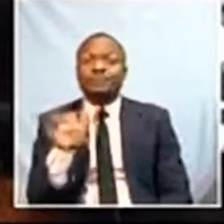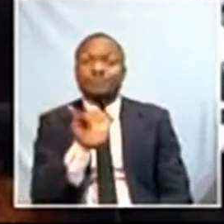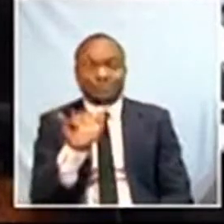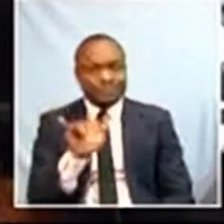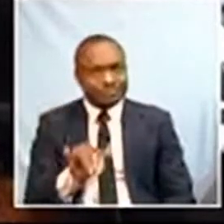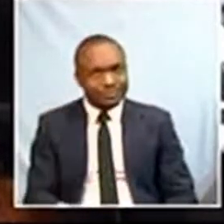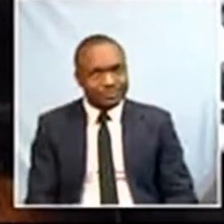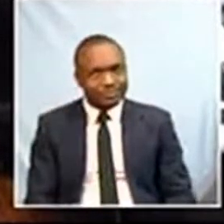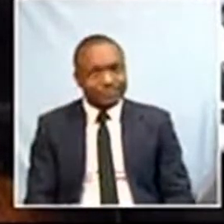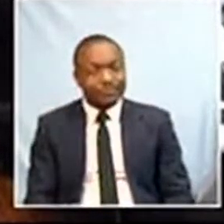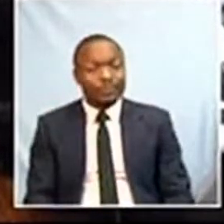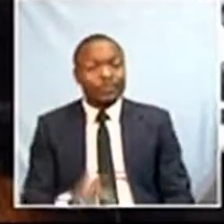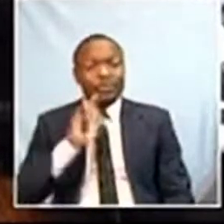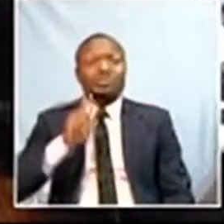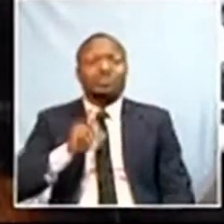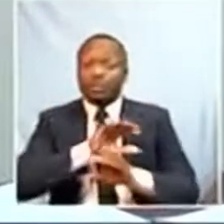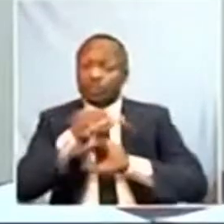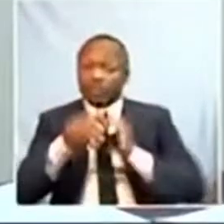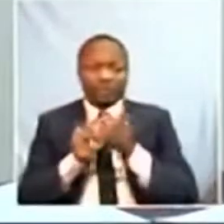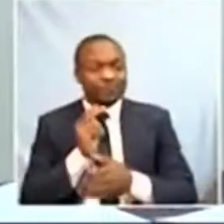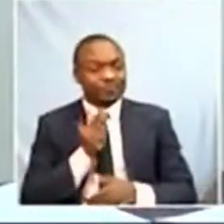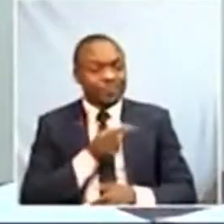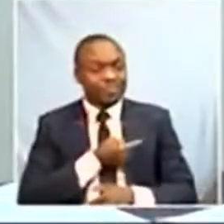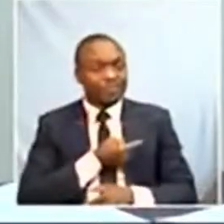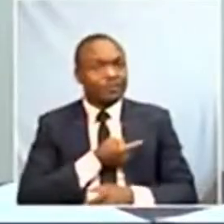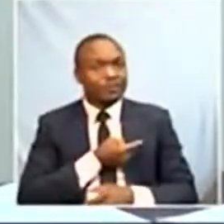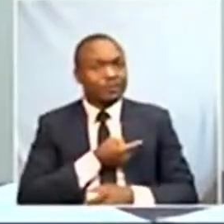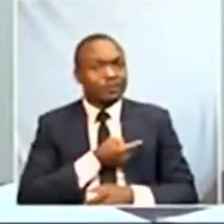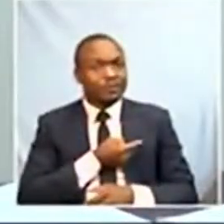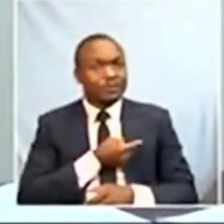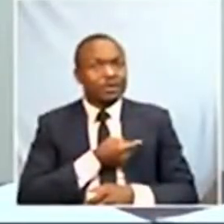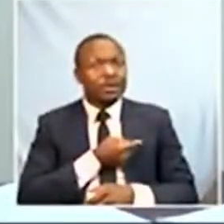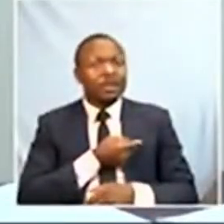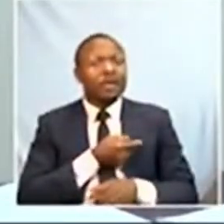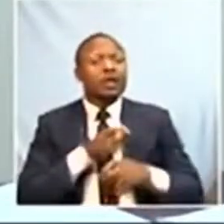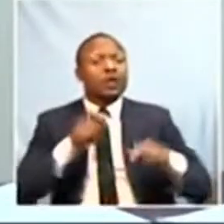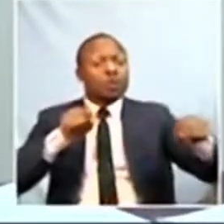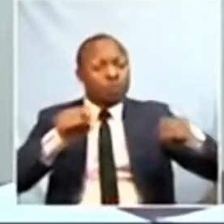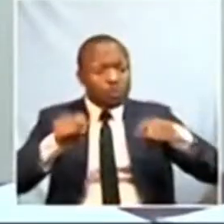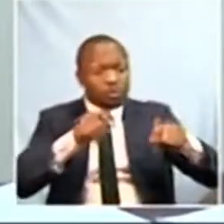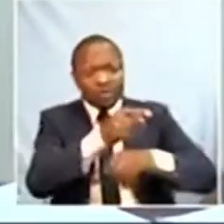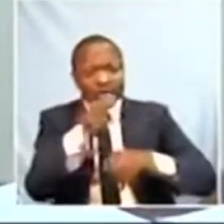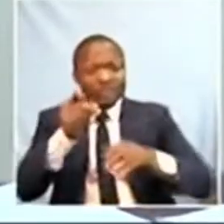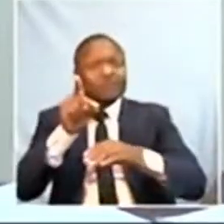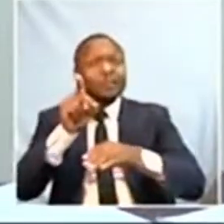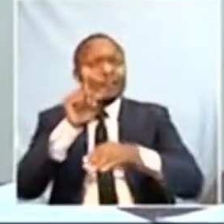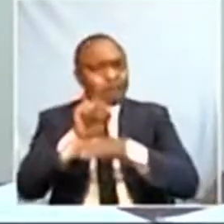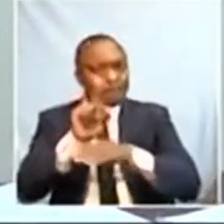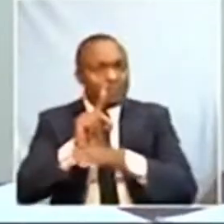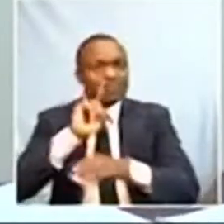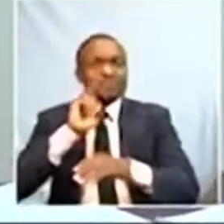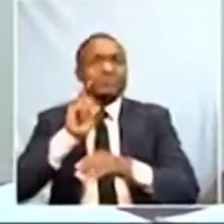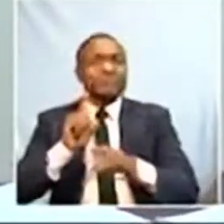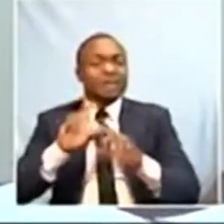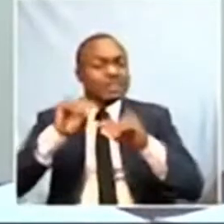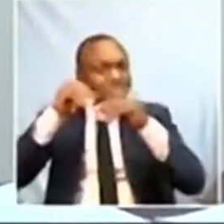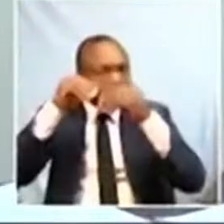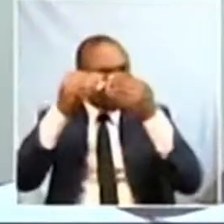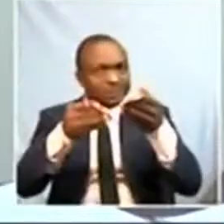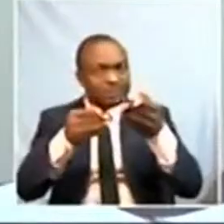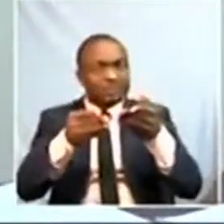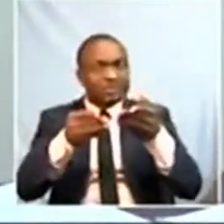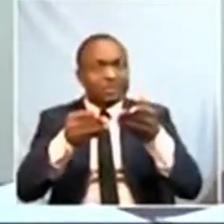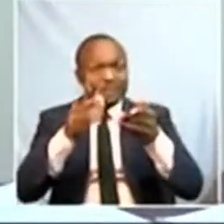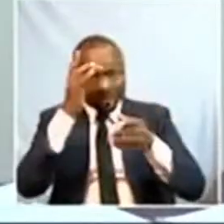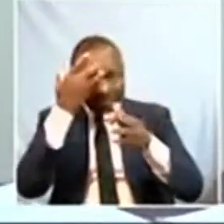of us, be running with these projects. We must, all of us, be able to deliver